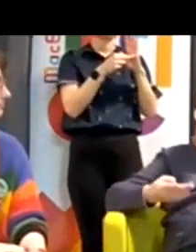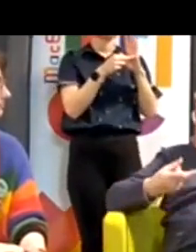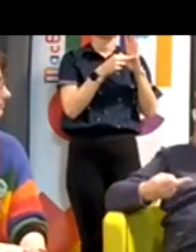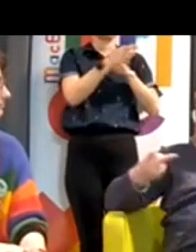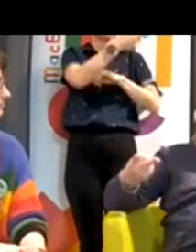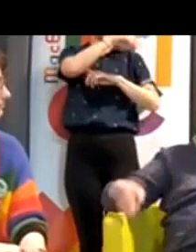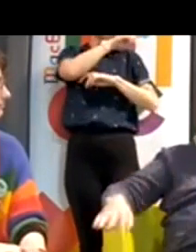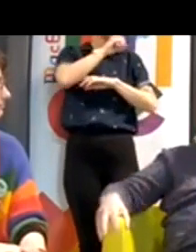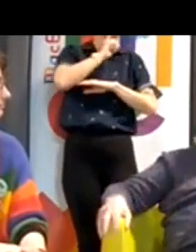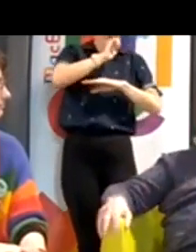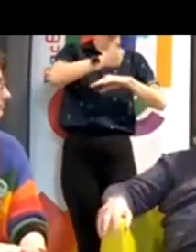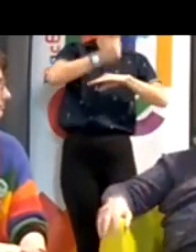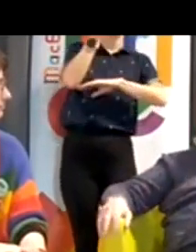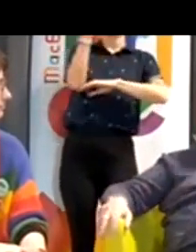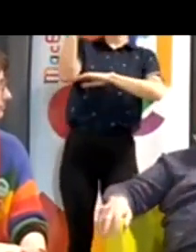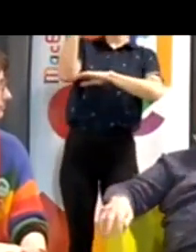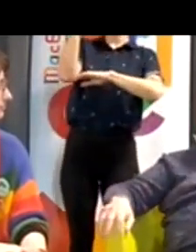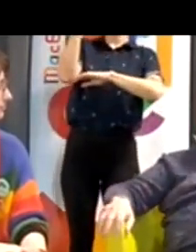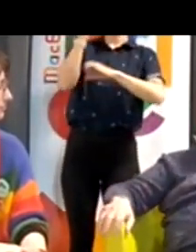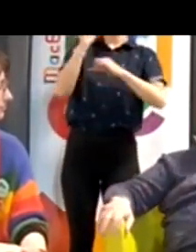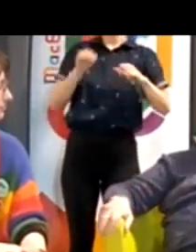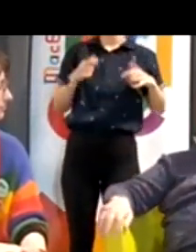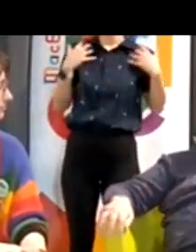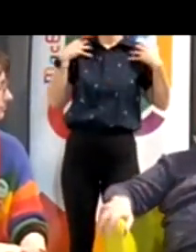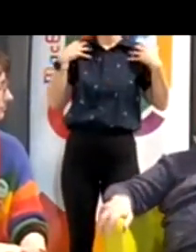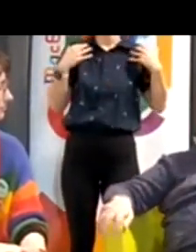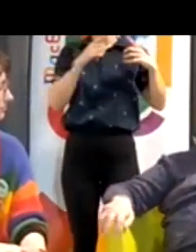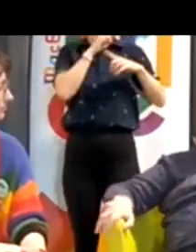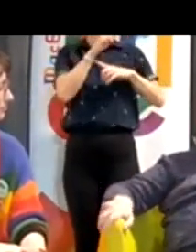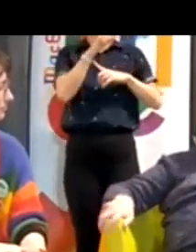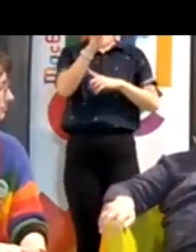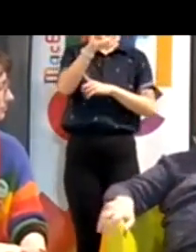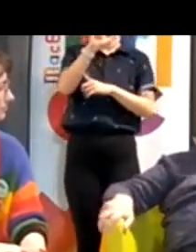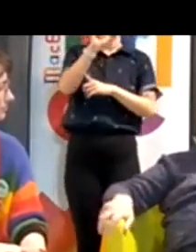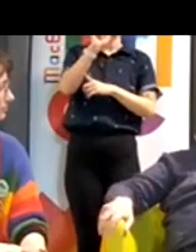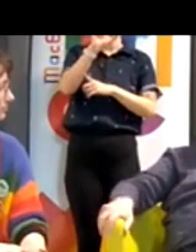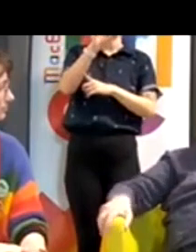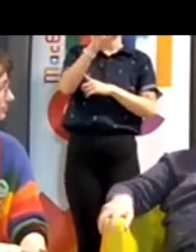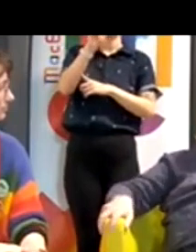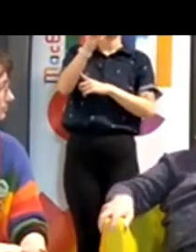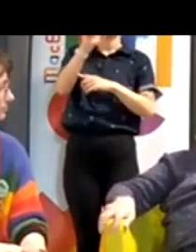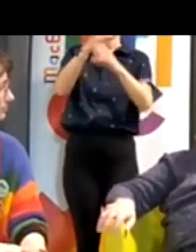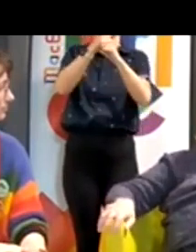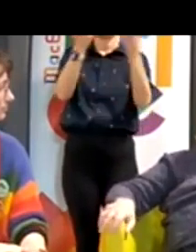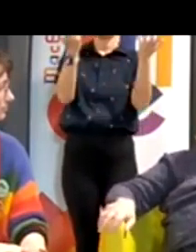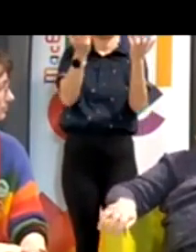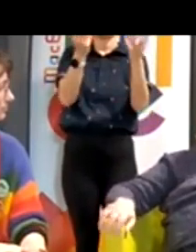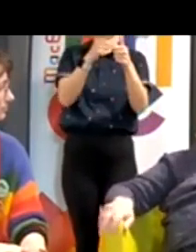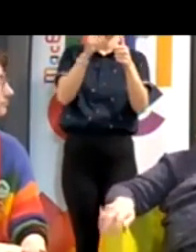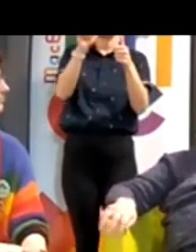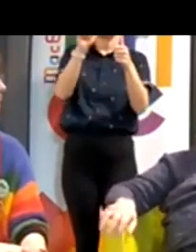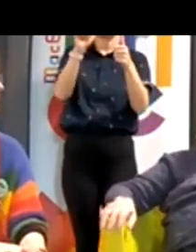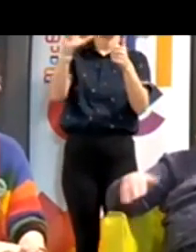they acted up a great deal, but the acronym actually stands for Aid Coalition to Unleash